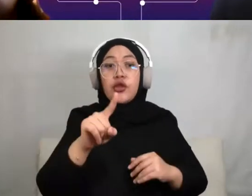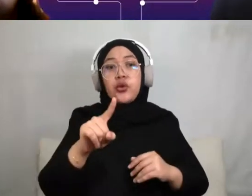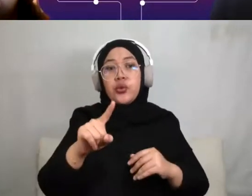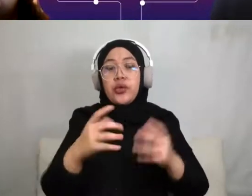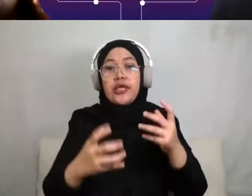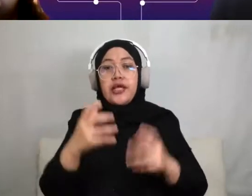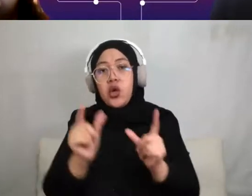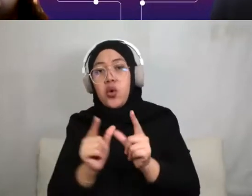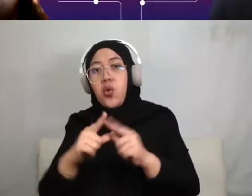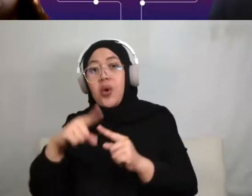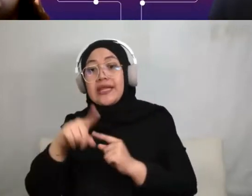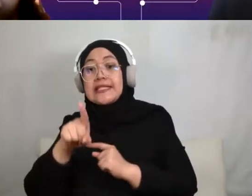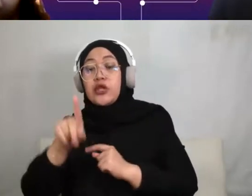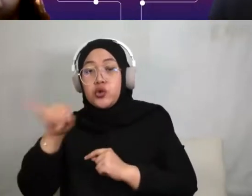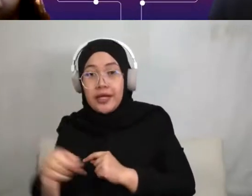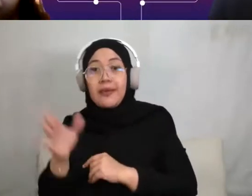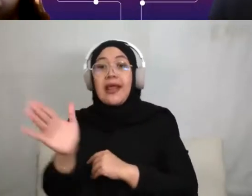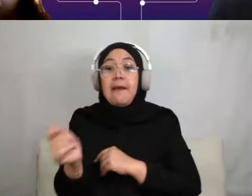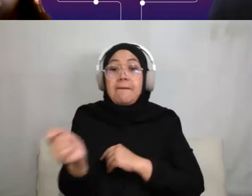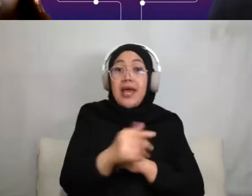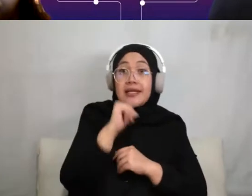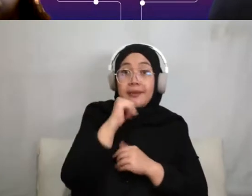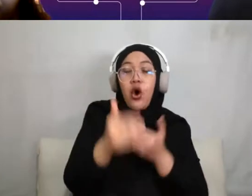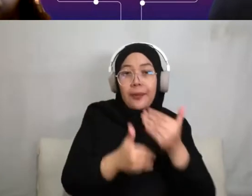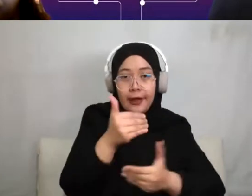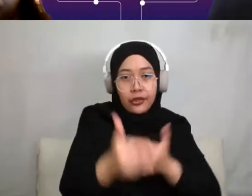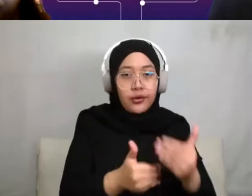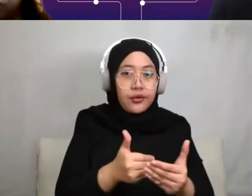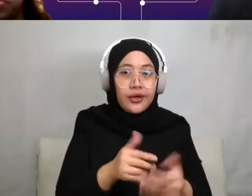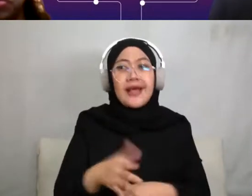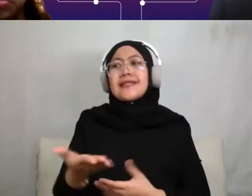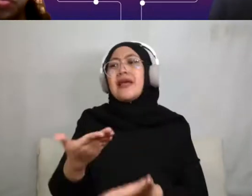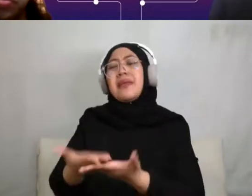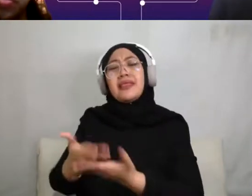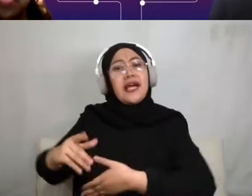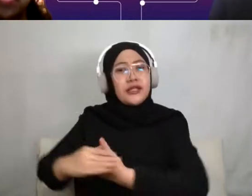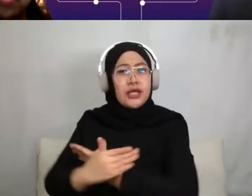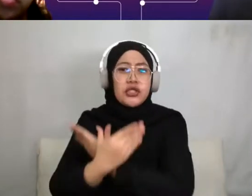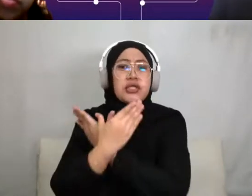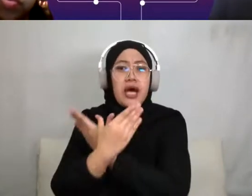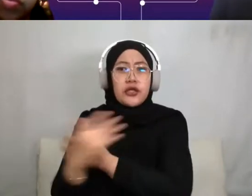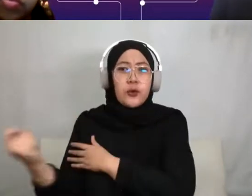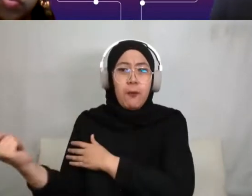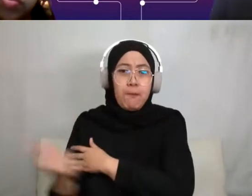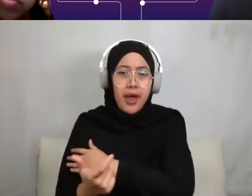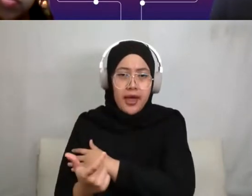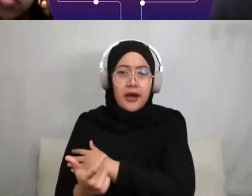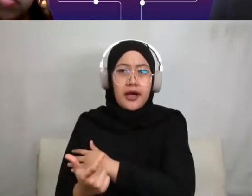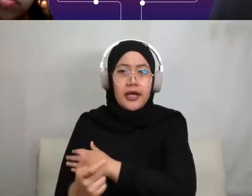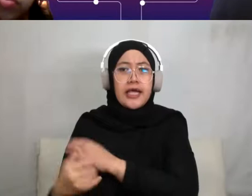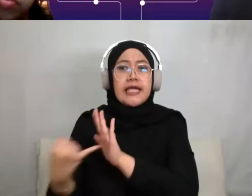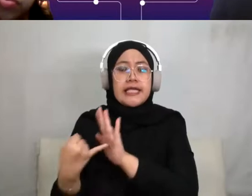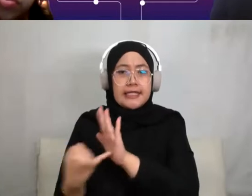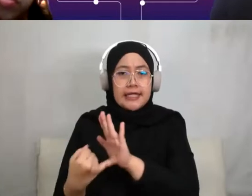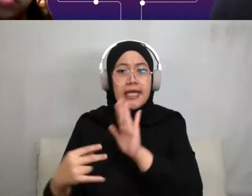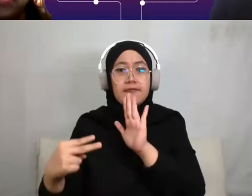request TransJakarta to pay for energy charges, that scope of payment for energy charges to be kept in TransJakarta